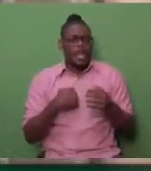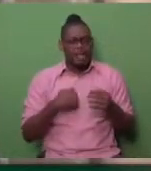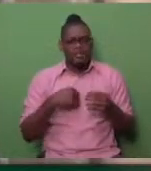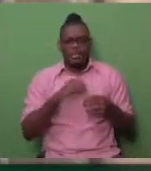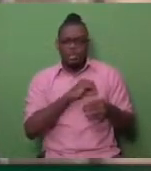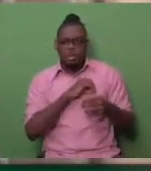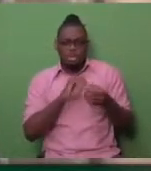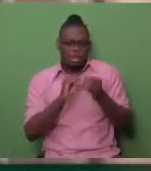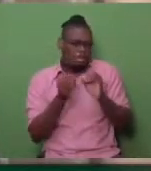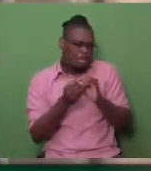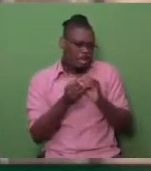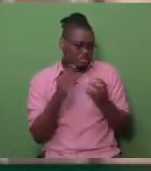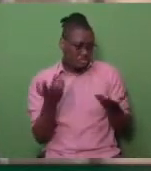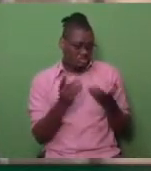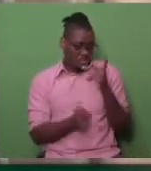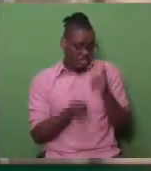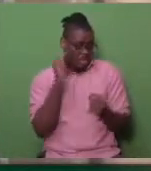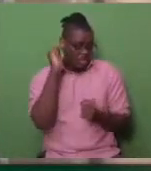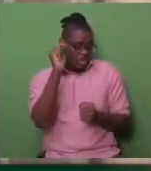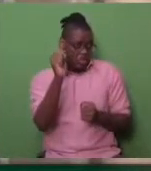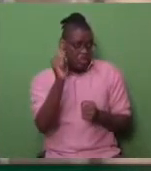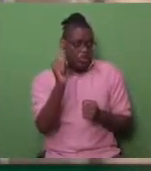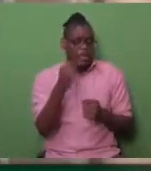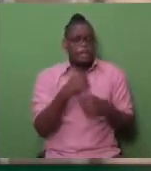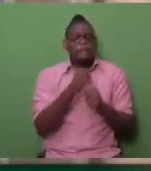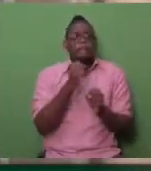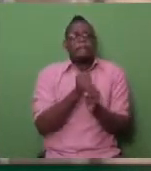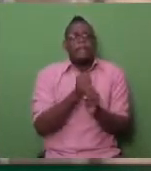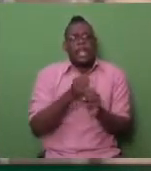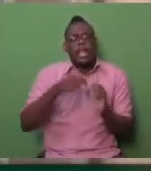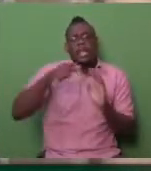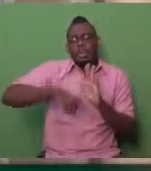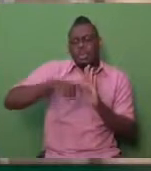$16 billion less in goods and services in 2019